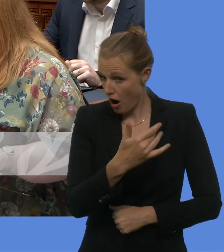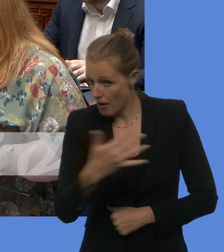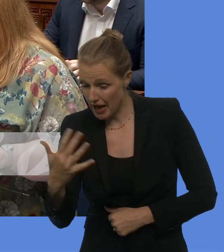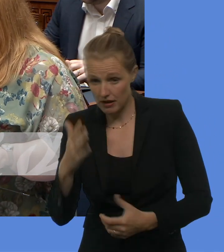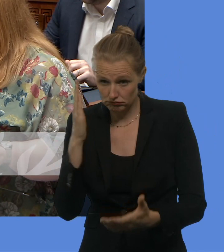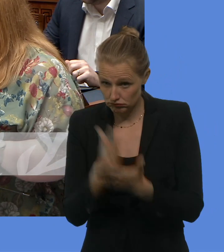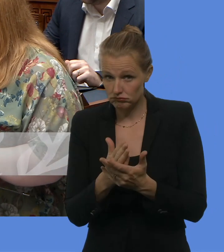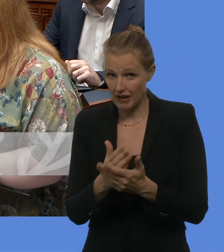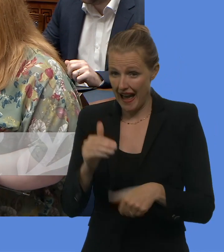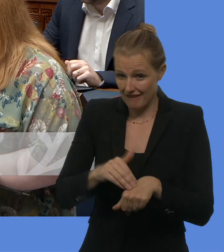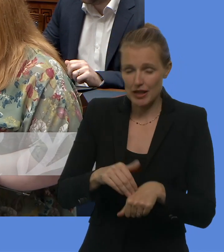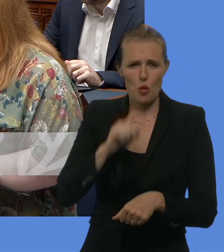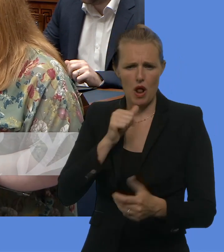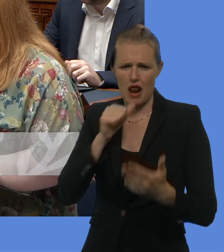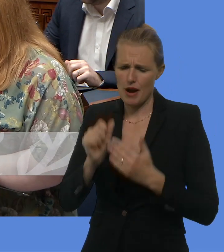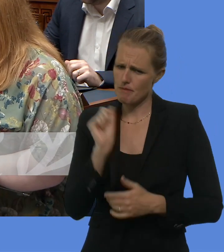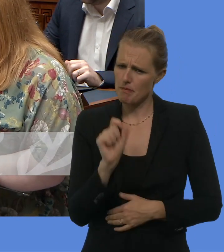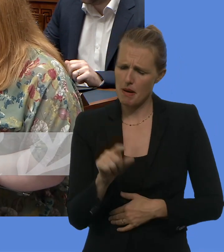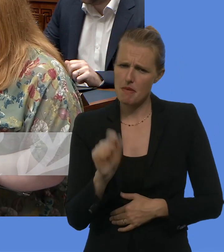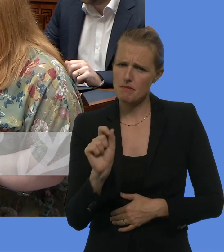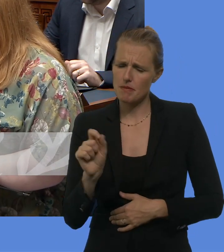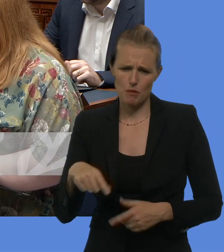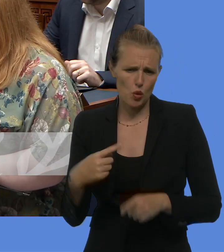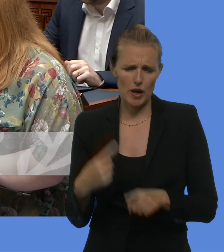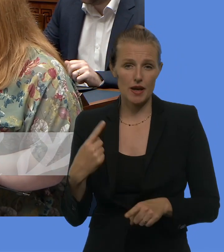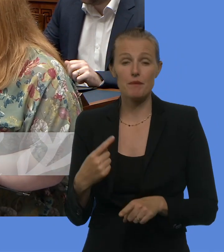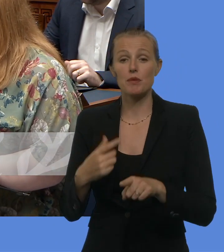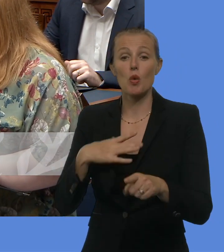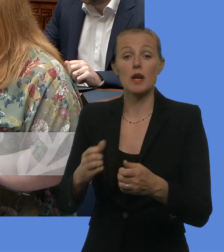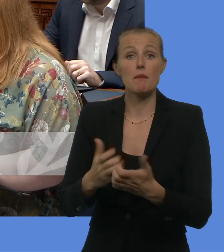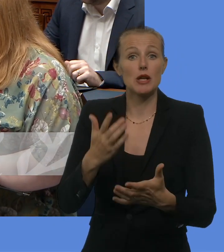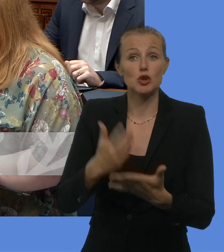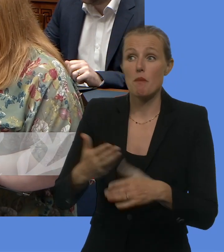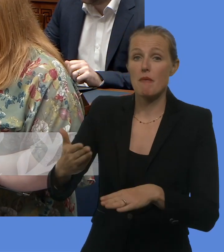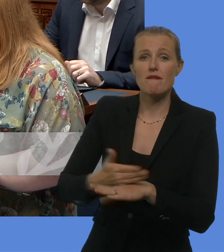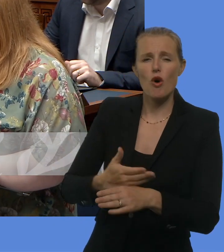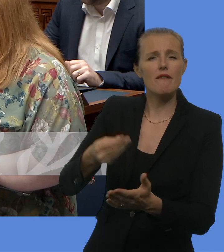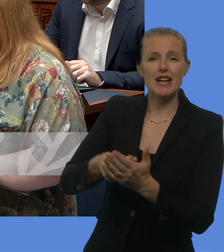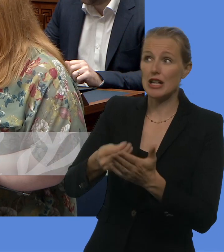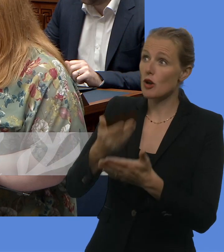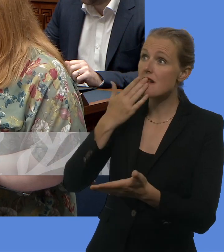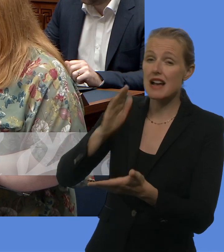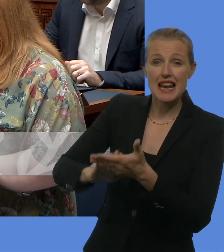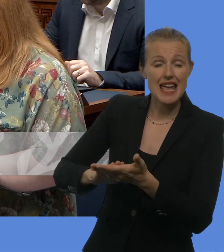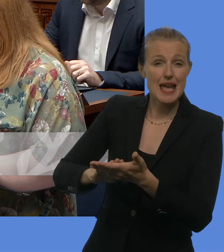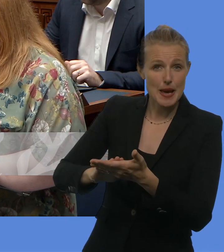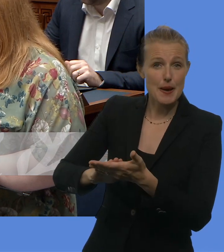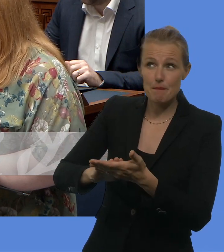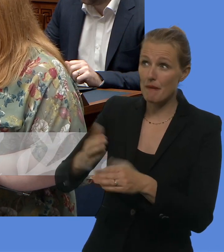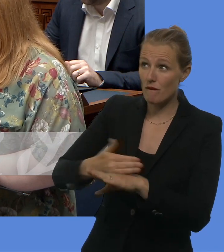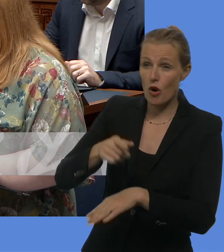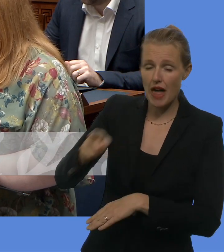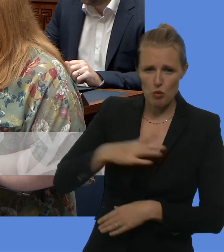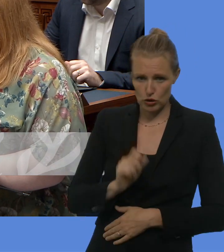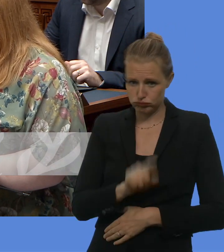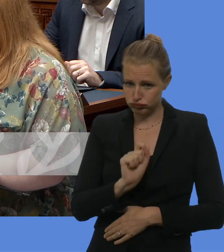delay. The intention is for letters to issue to affected individuals in advance of the opening of the financial redress scheme for the cohort of applicants, which